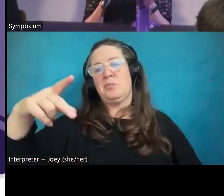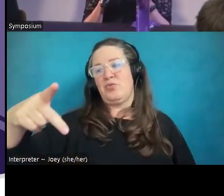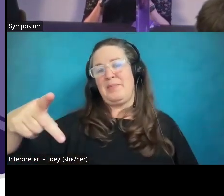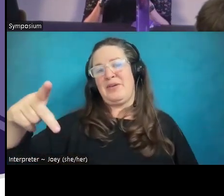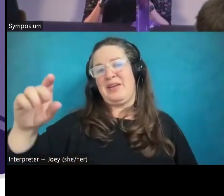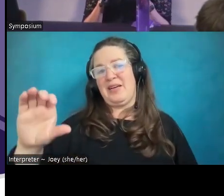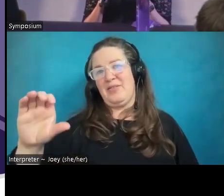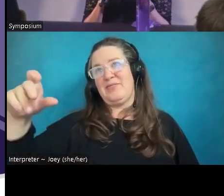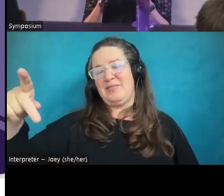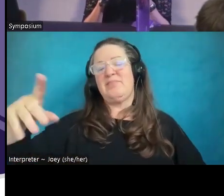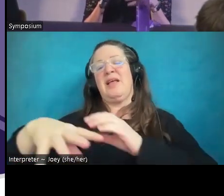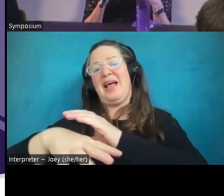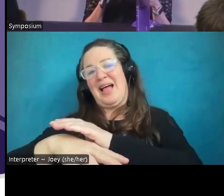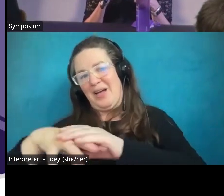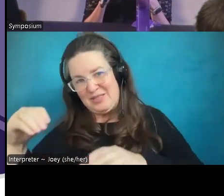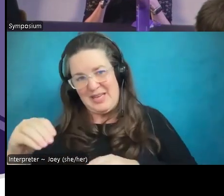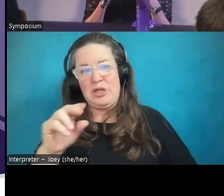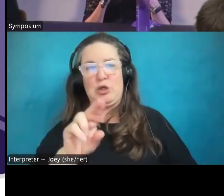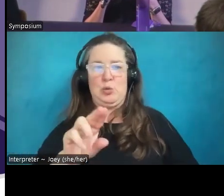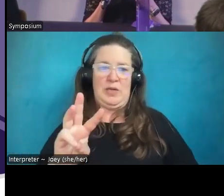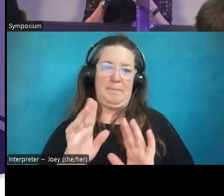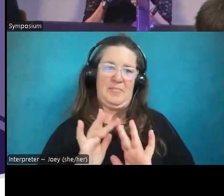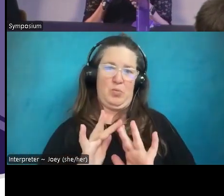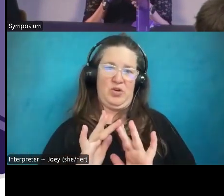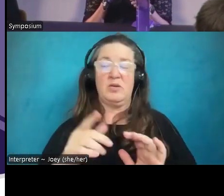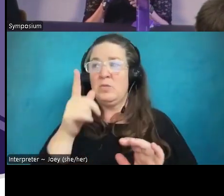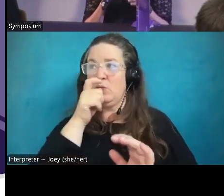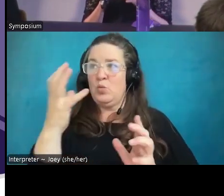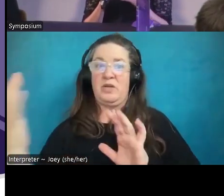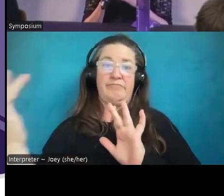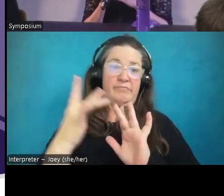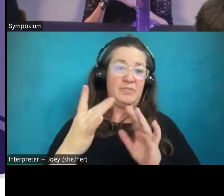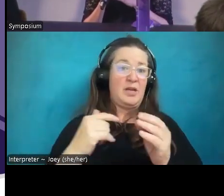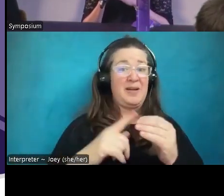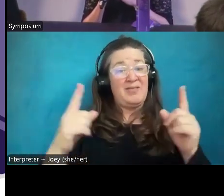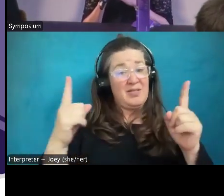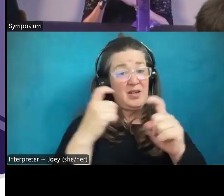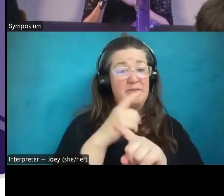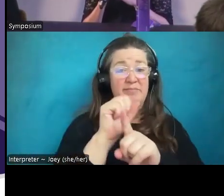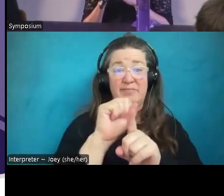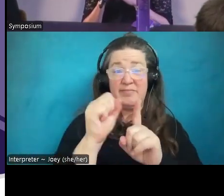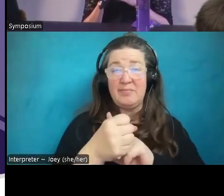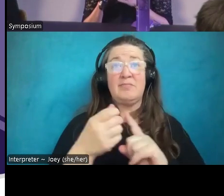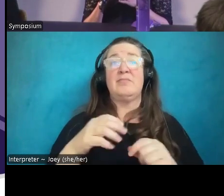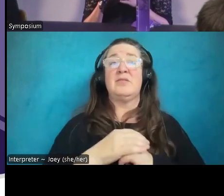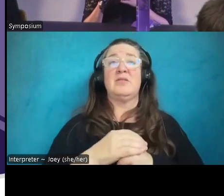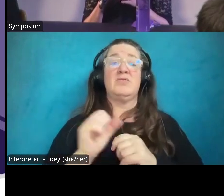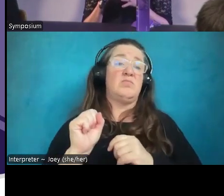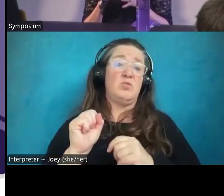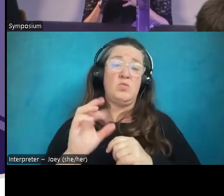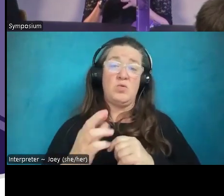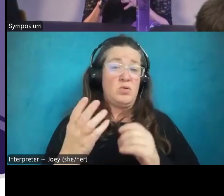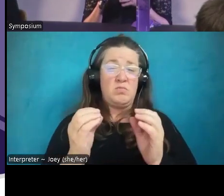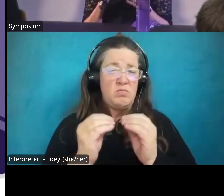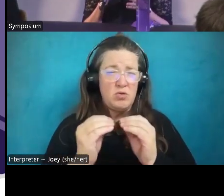us about complicated cases or about general questions. We are still talking about the